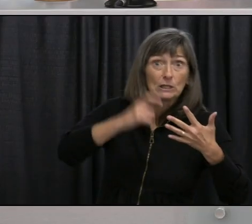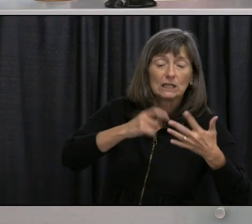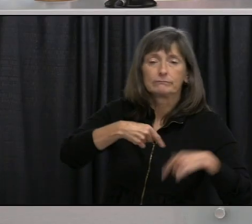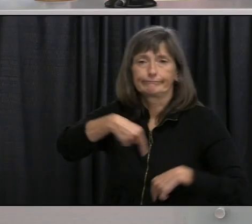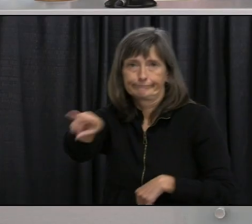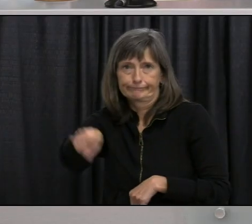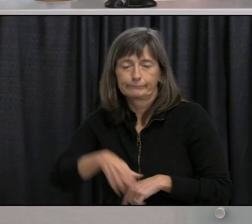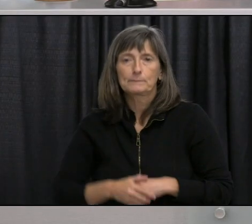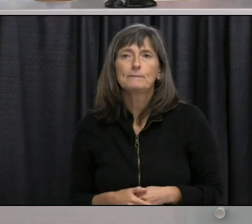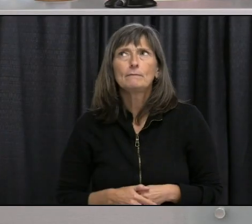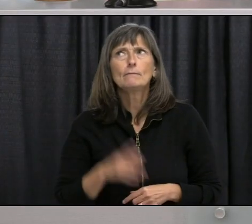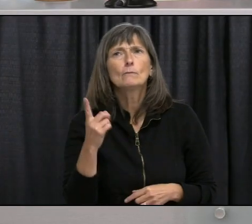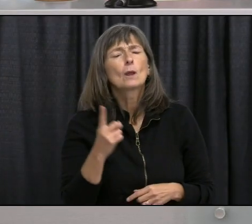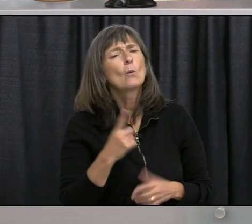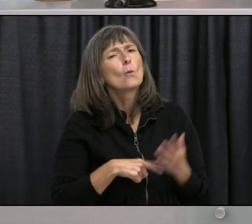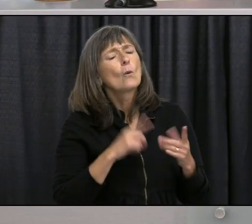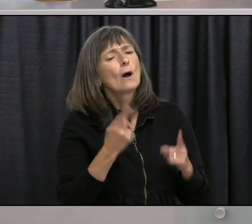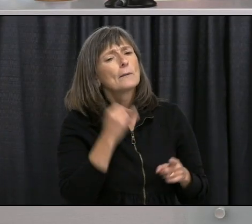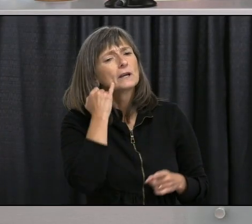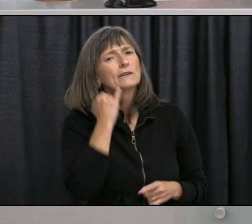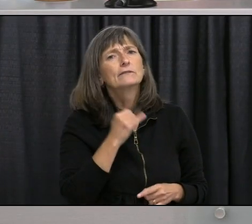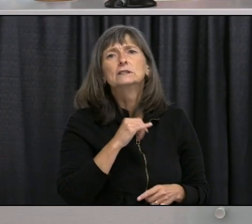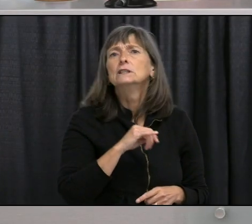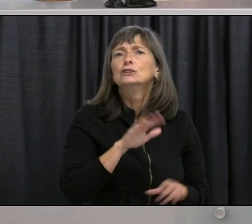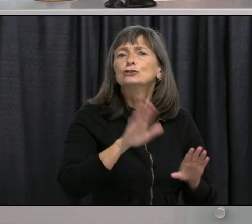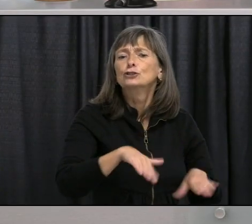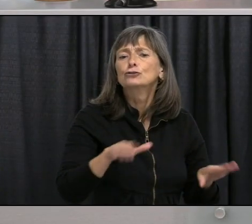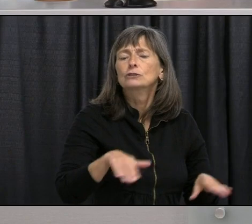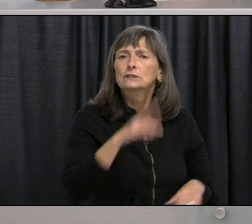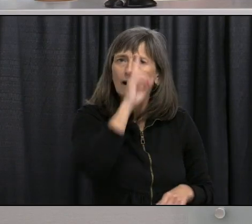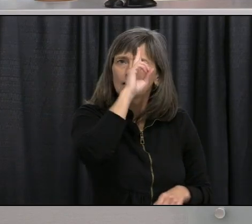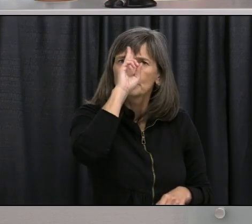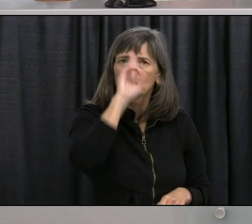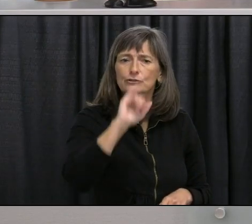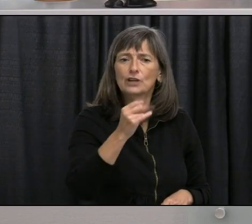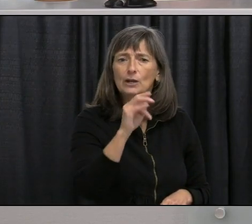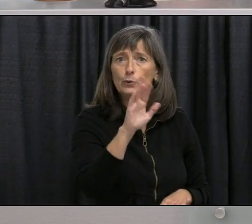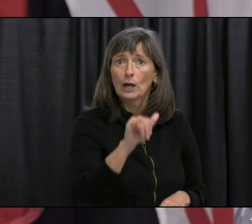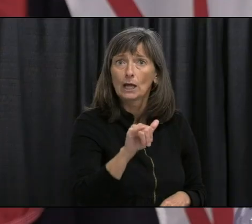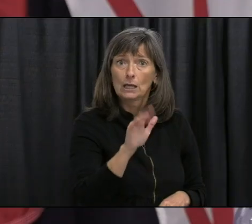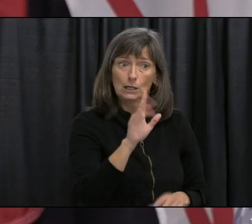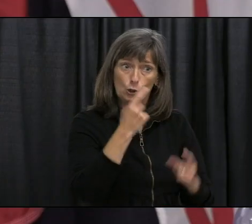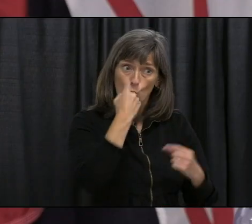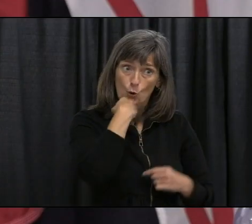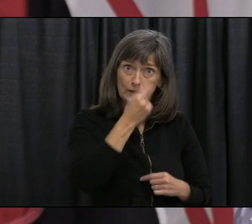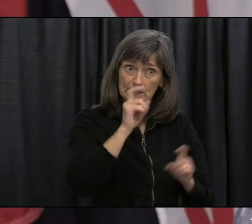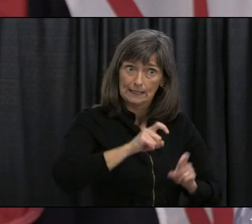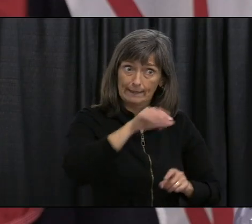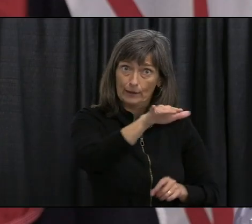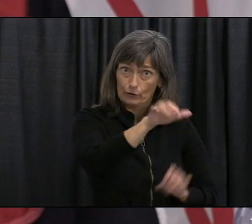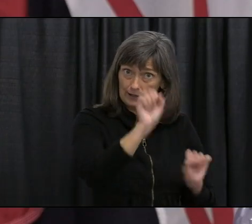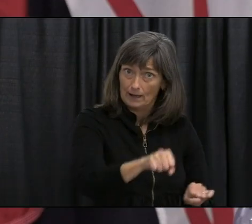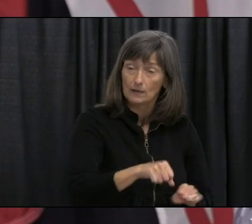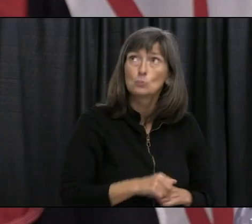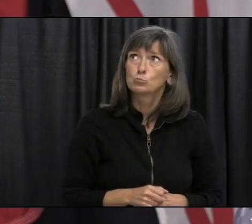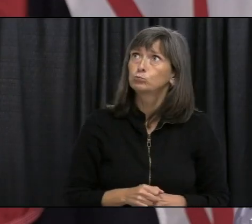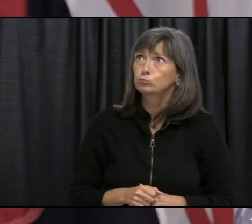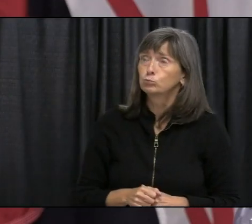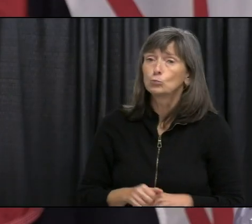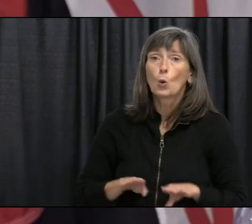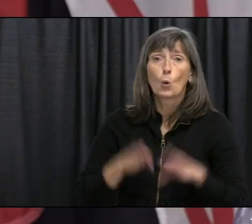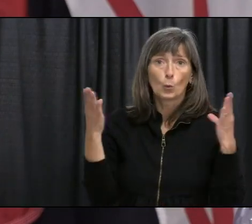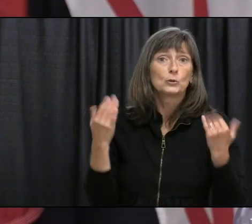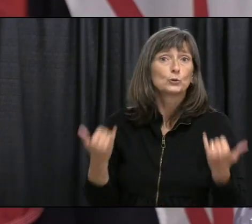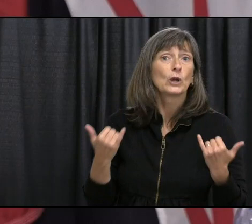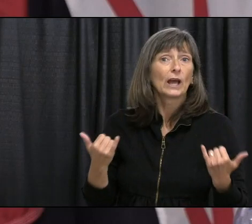What about the Janeway Hospital? Is there or will there be a testing site set up there? There is one. My understanding is it's actually operational today.